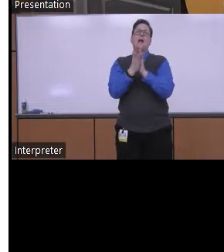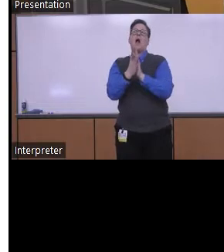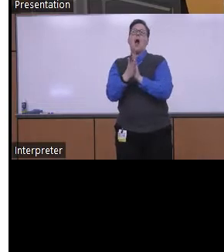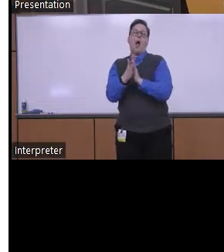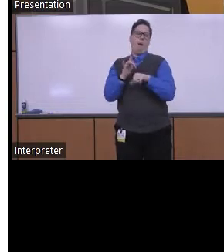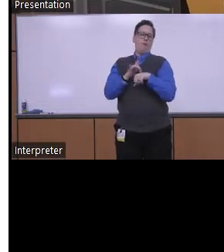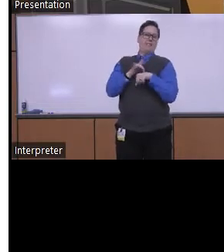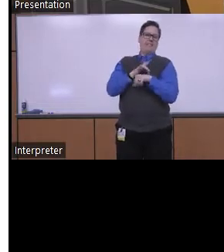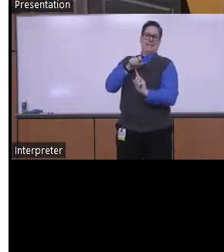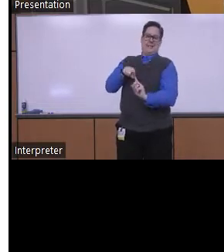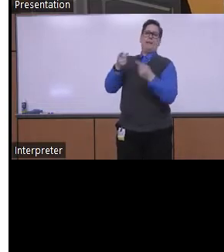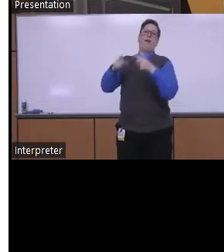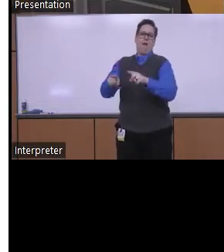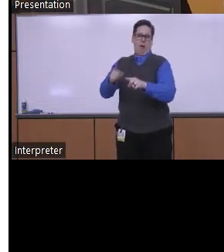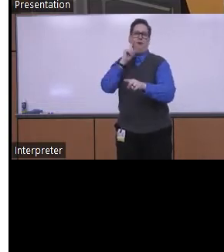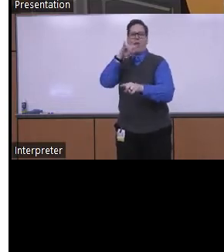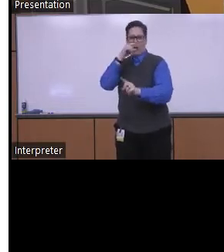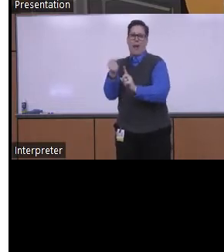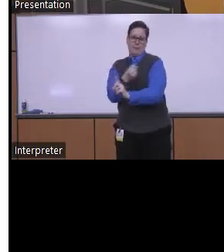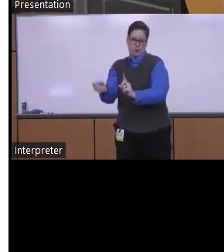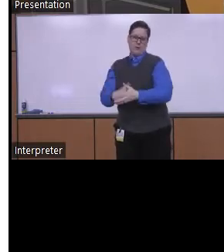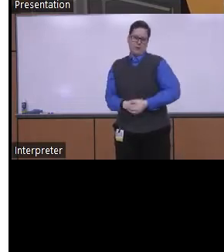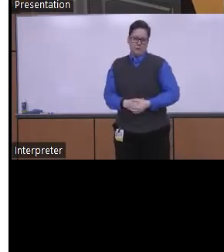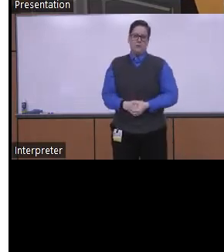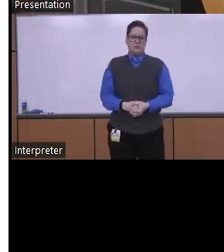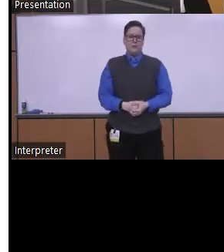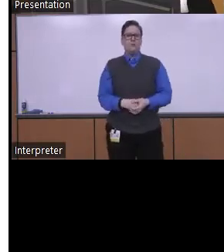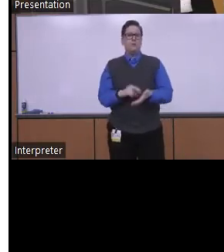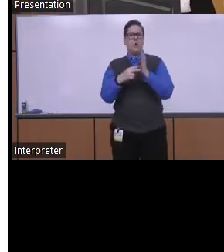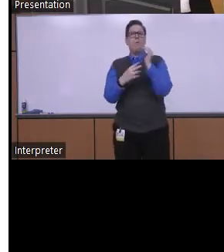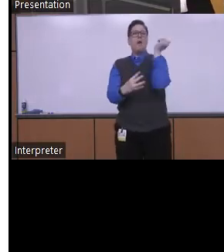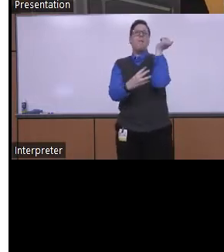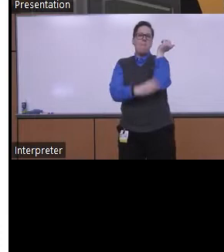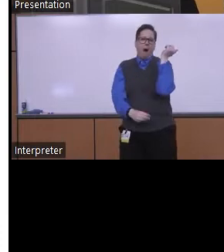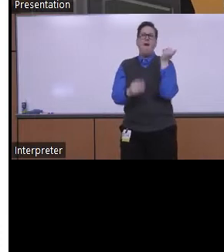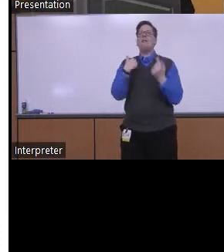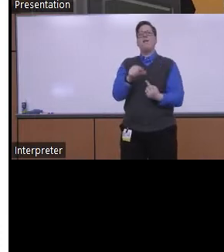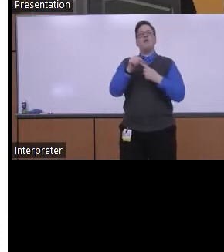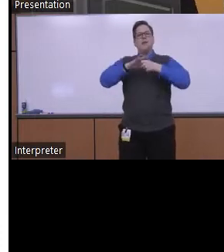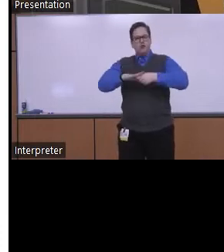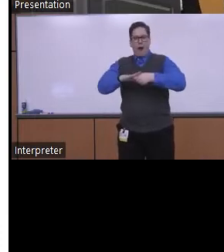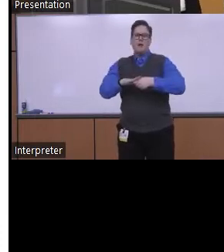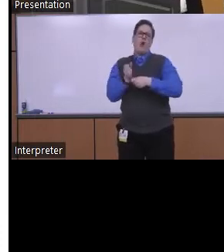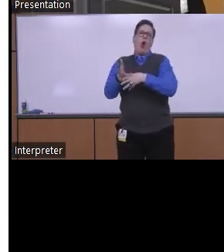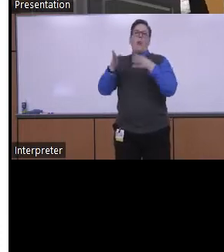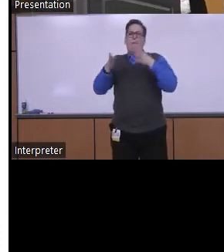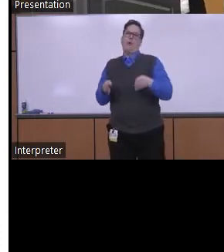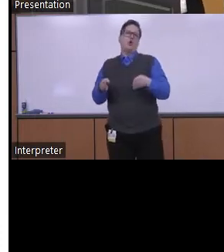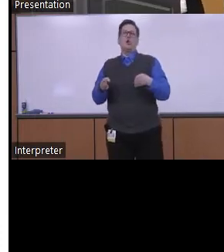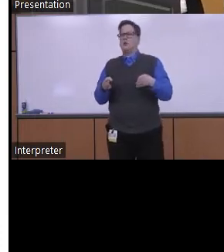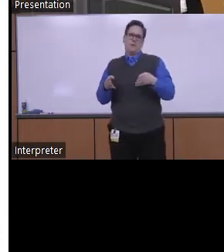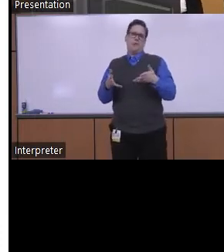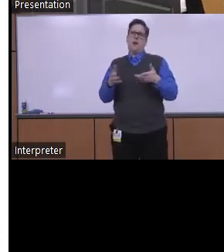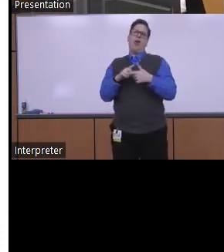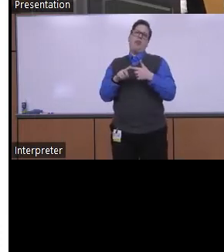precipitating factors for child abuse, end of quote. So poverty leads to these unique stressors that cause individuals to have